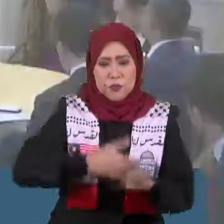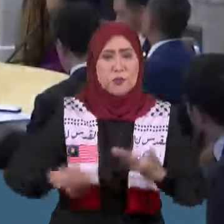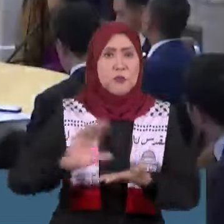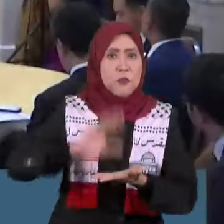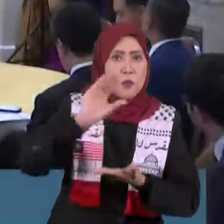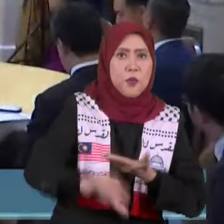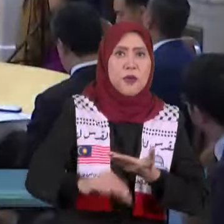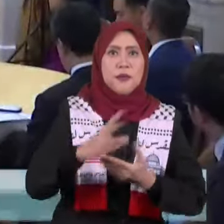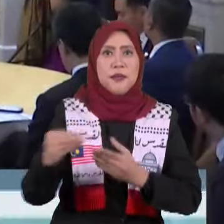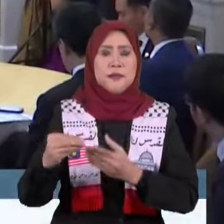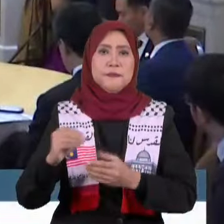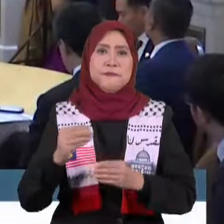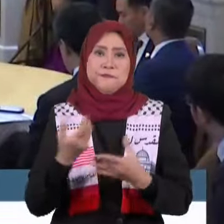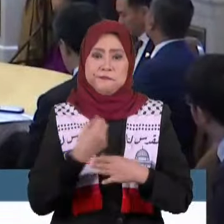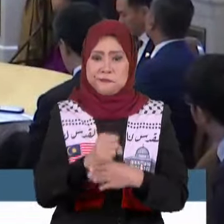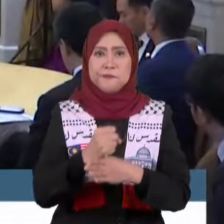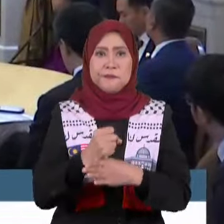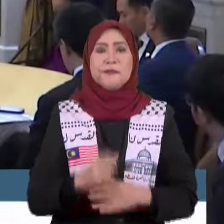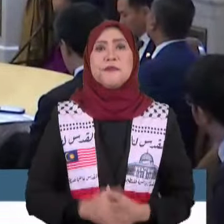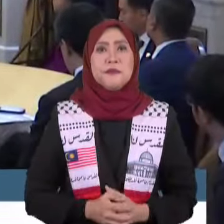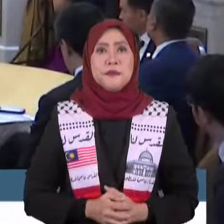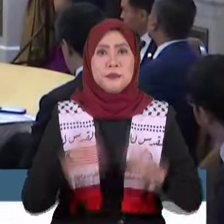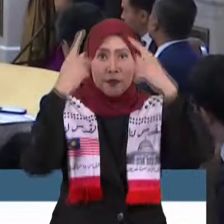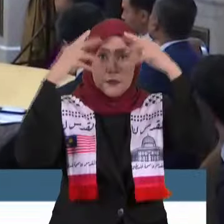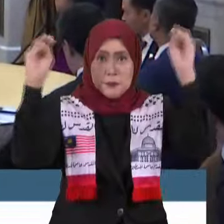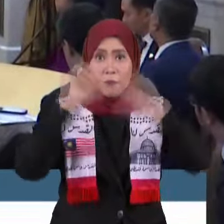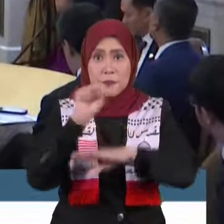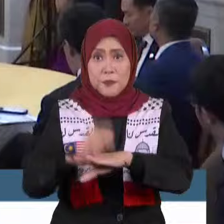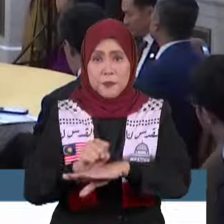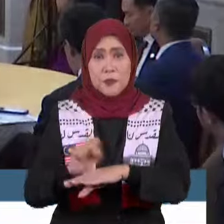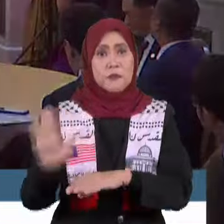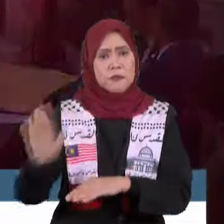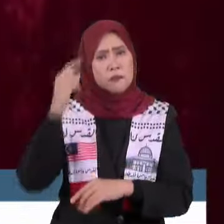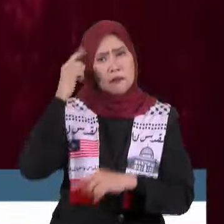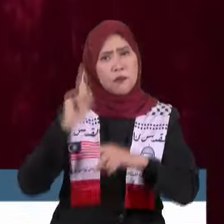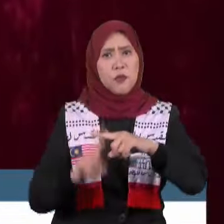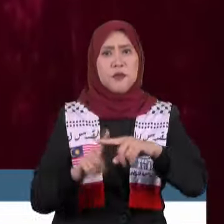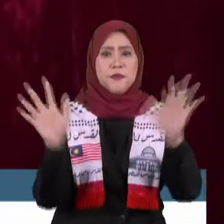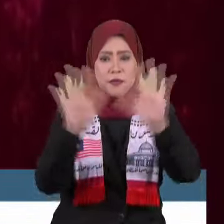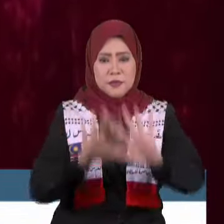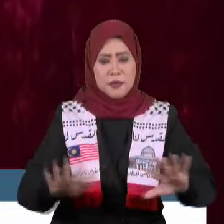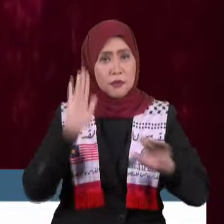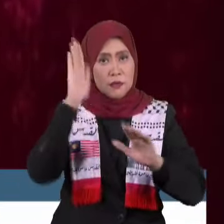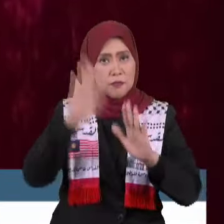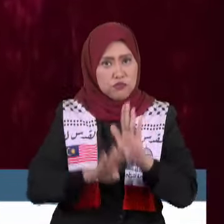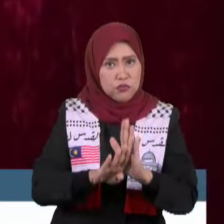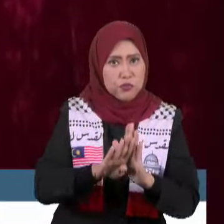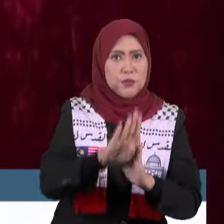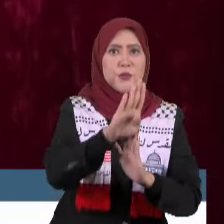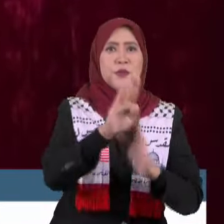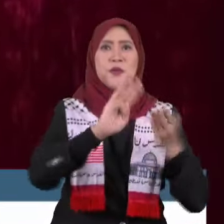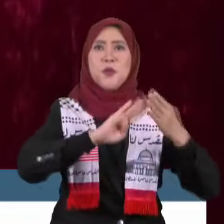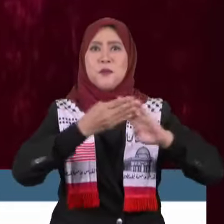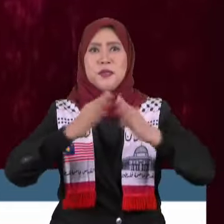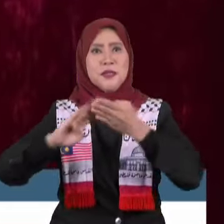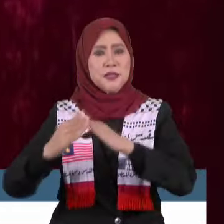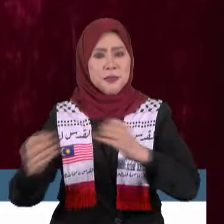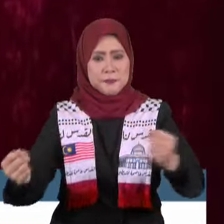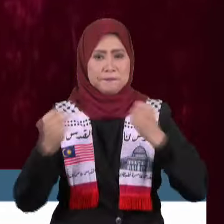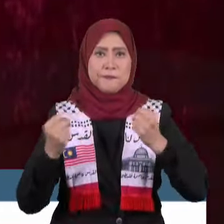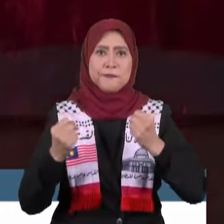investments. Sementara itu, Perdana Menteri Singapura Lawrence Wong optimis bahawa ASEAN akan berkembang sebagai satu komuniti yang